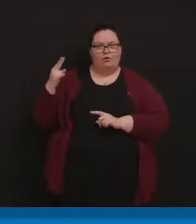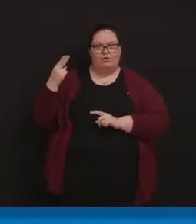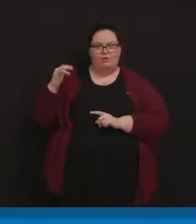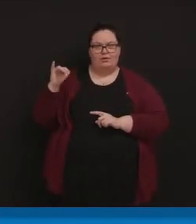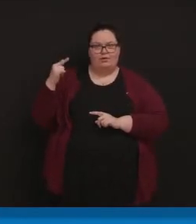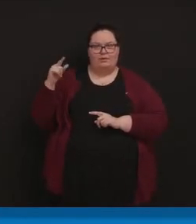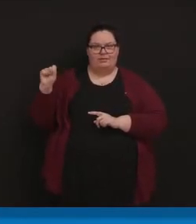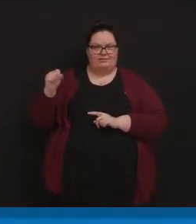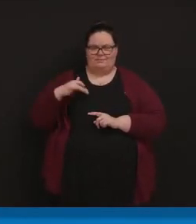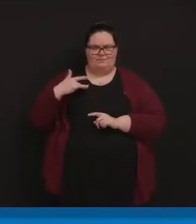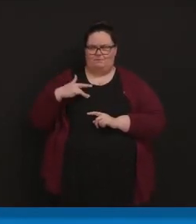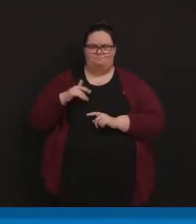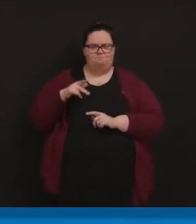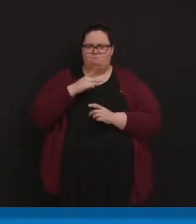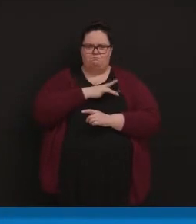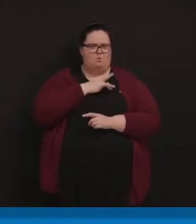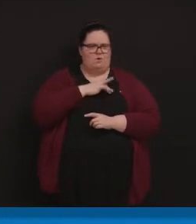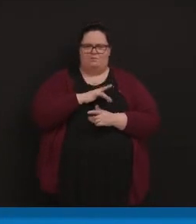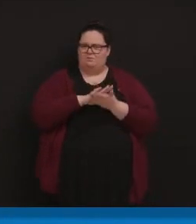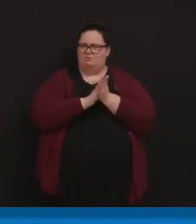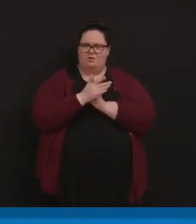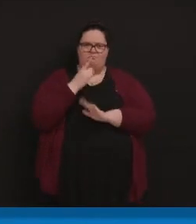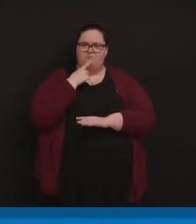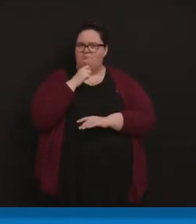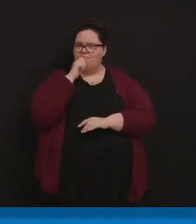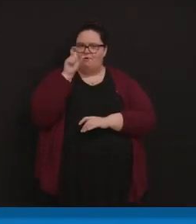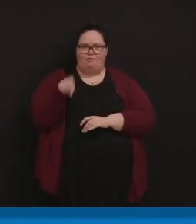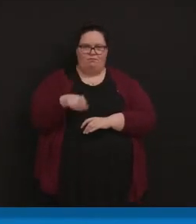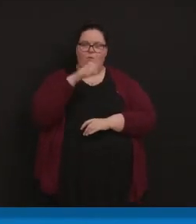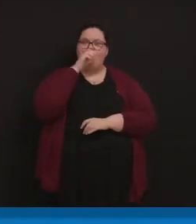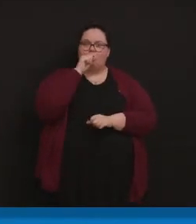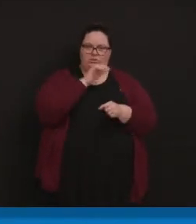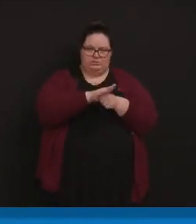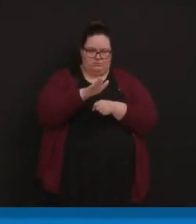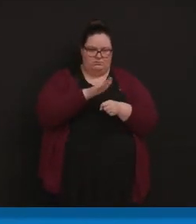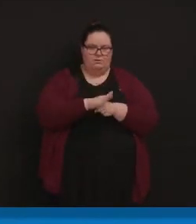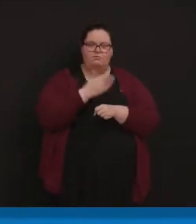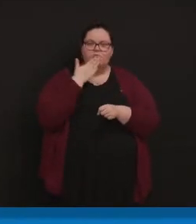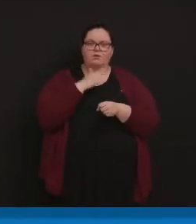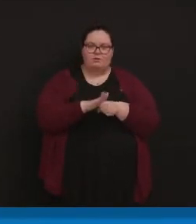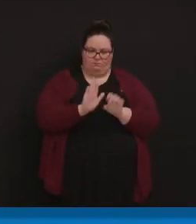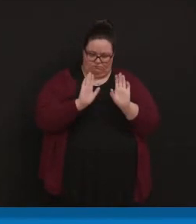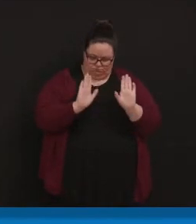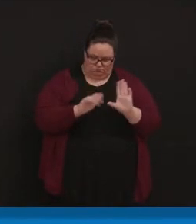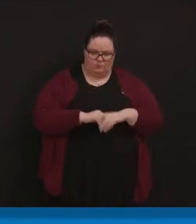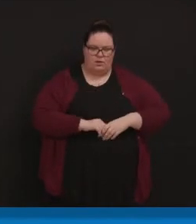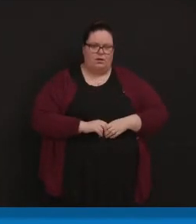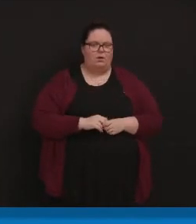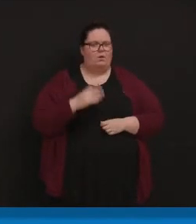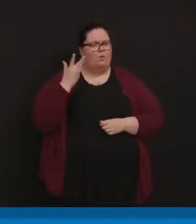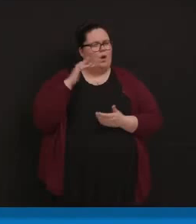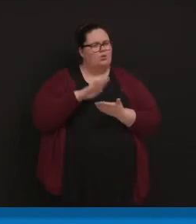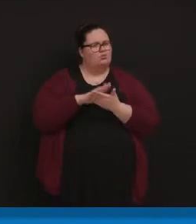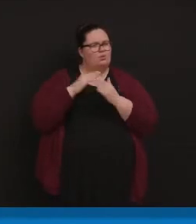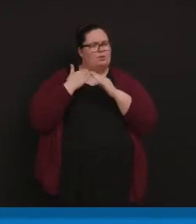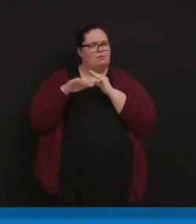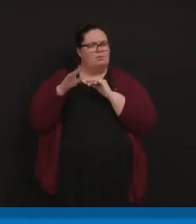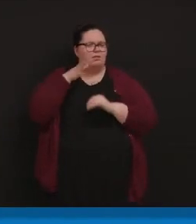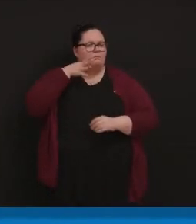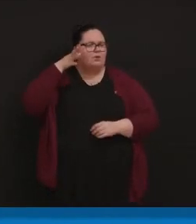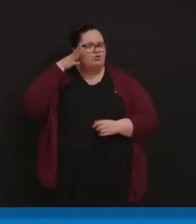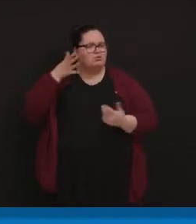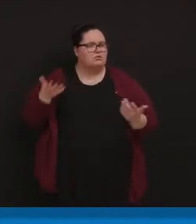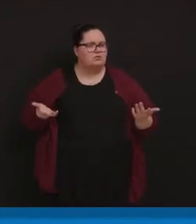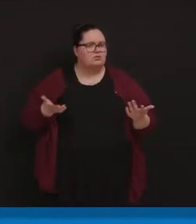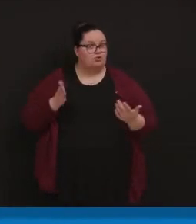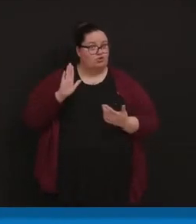he doesn't believe the province will have to go to red, that orange will be sufficient. So why are the schools doing this, and is